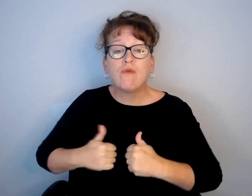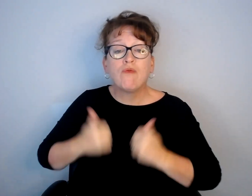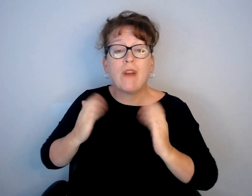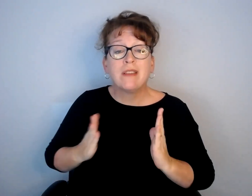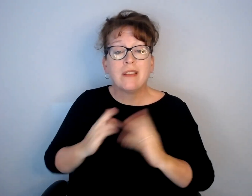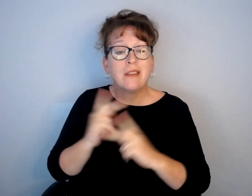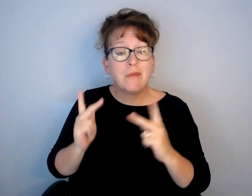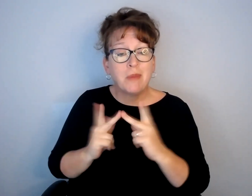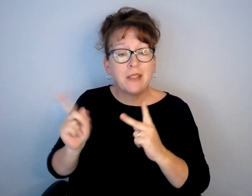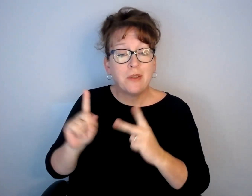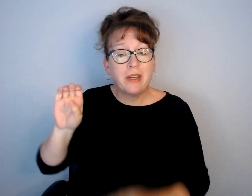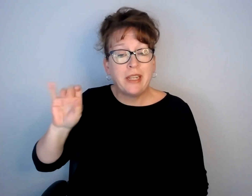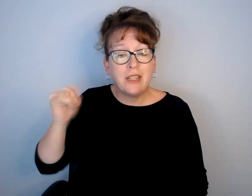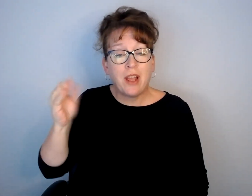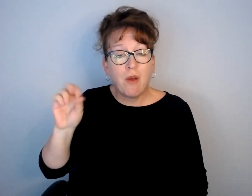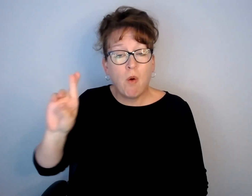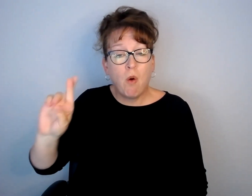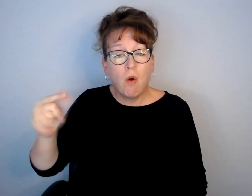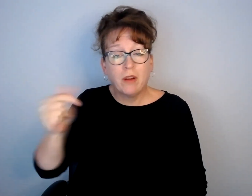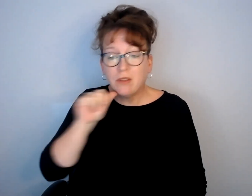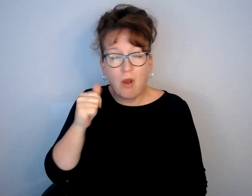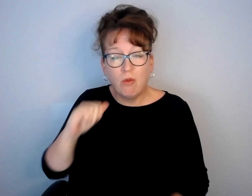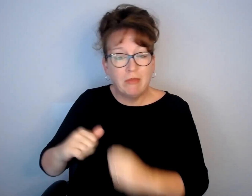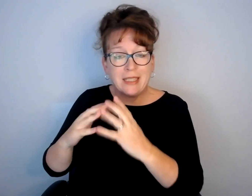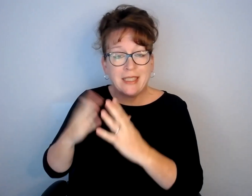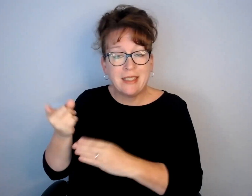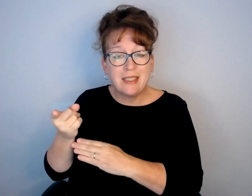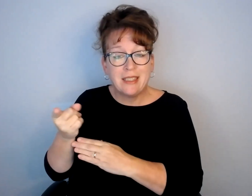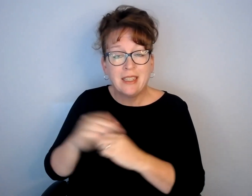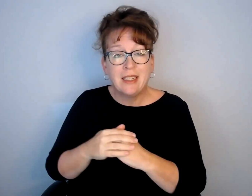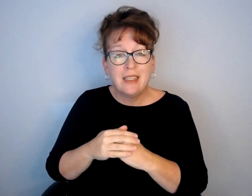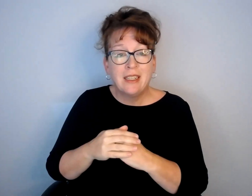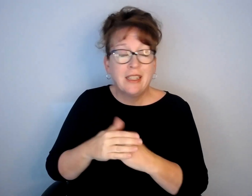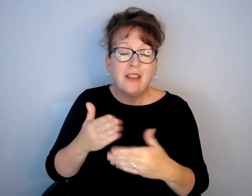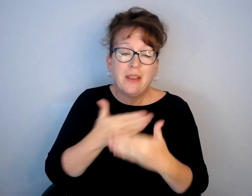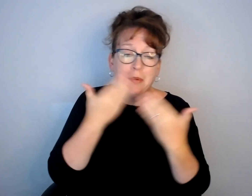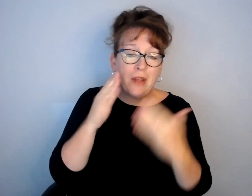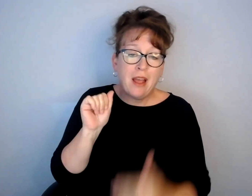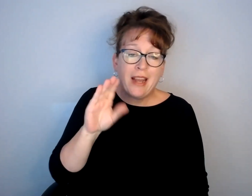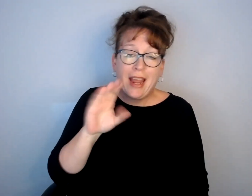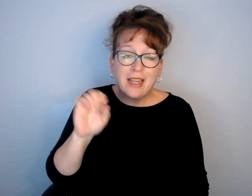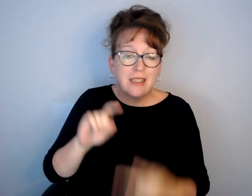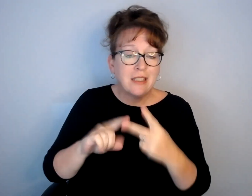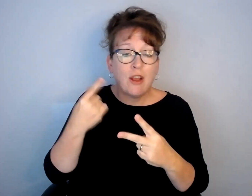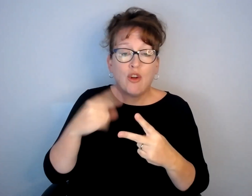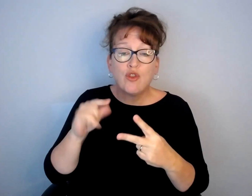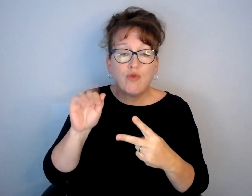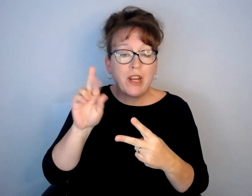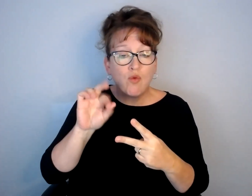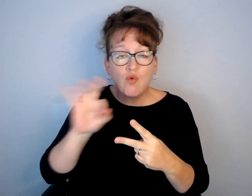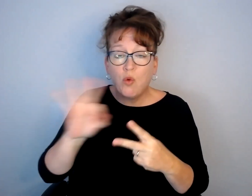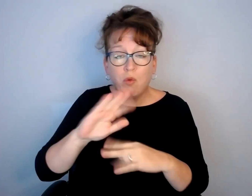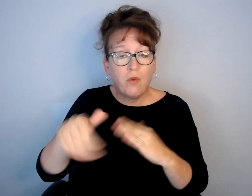EJ organizations don't exist, because there's not an ACE or an Arise or a Green Roots in every community. Yep.